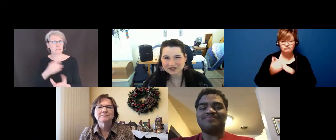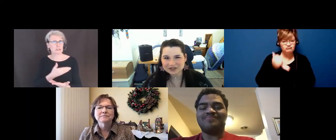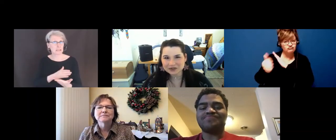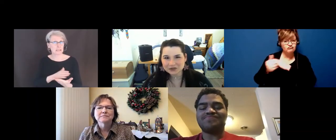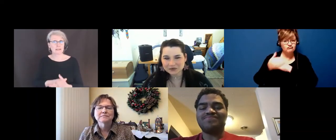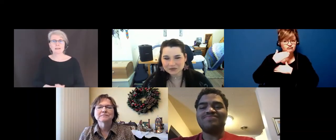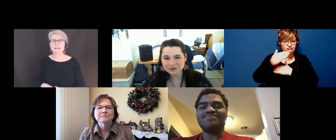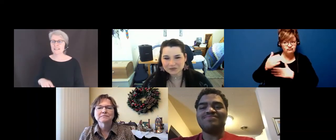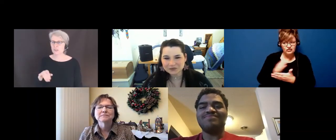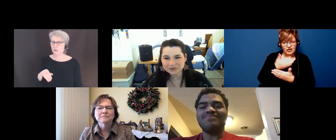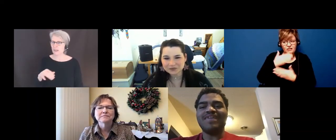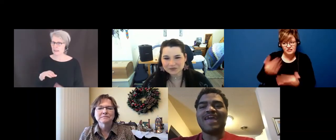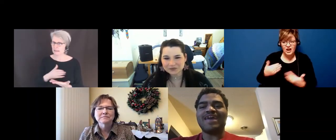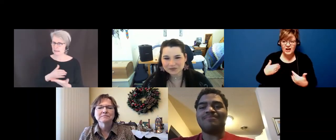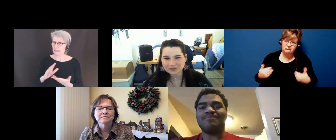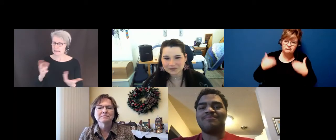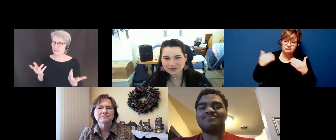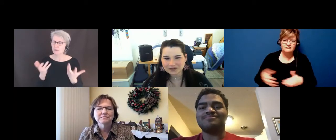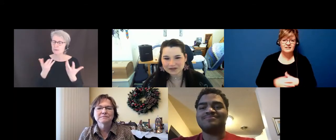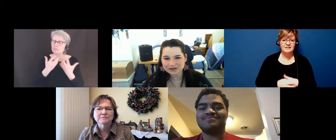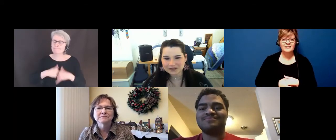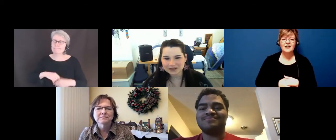speaks to your soul. Yeah.